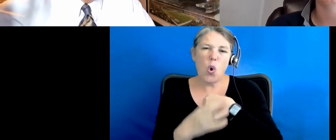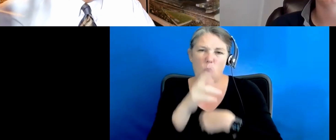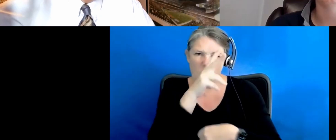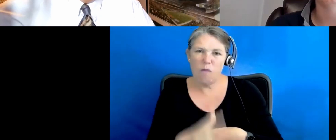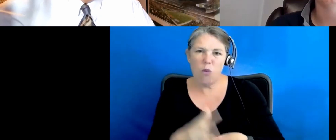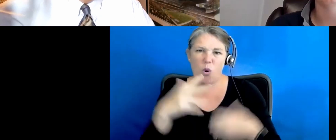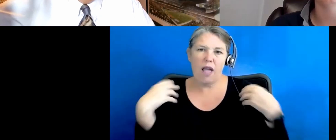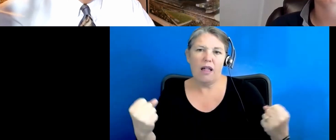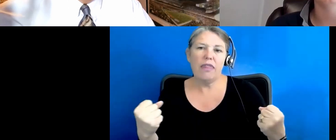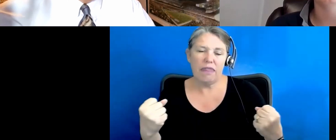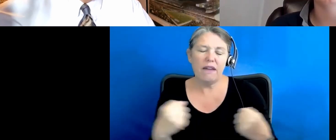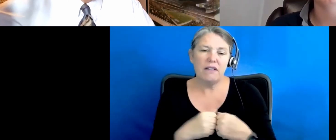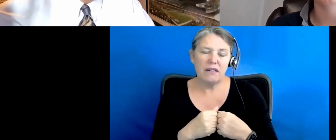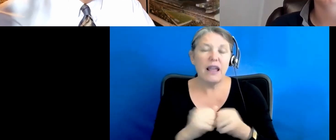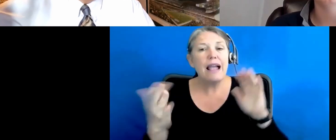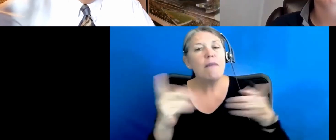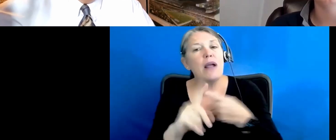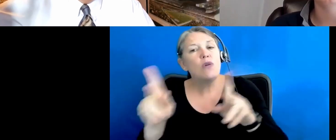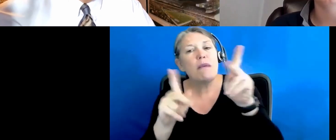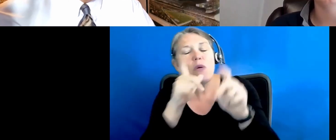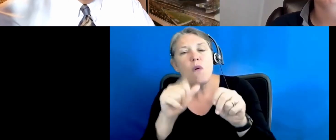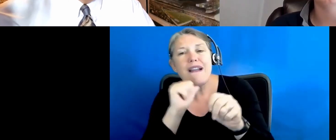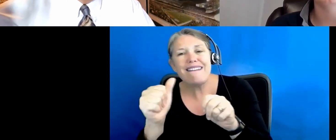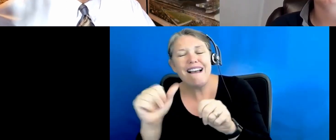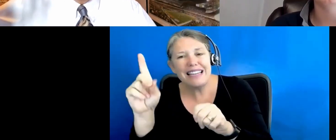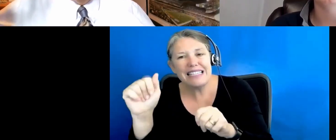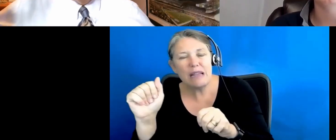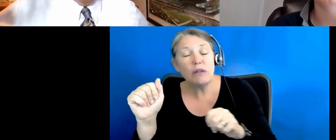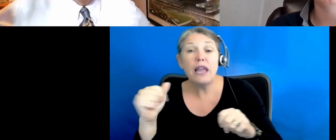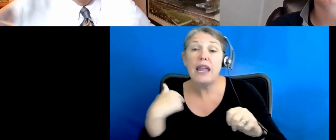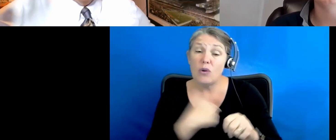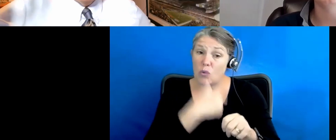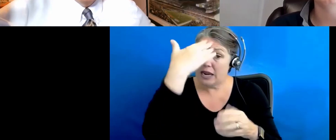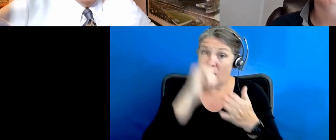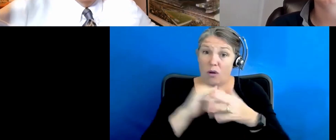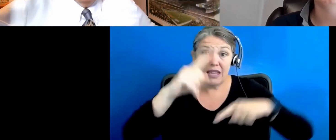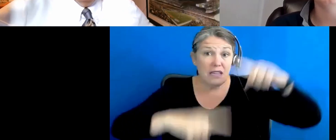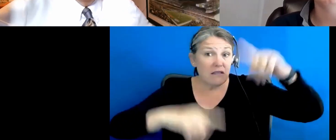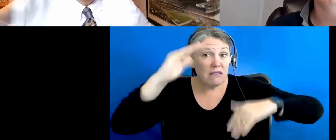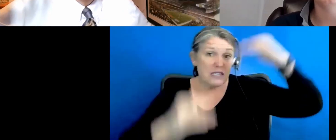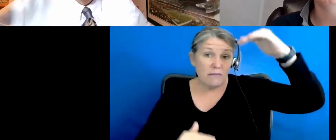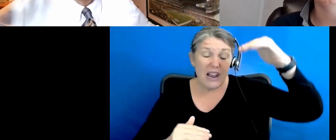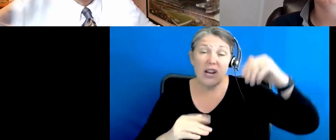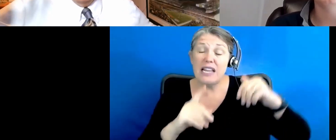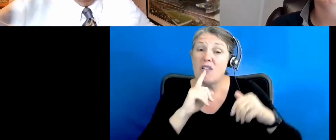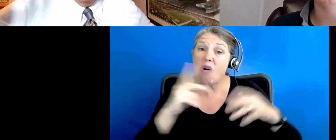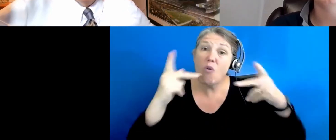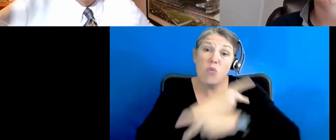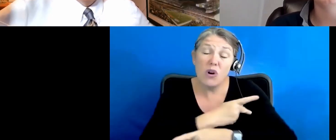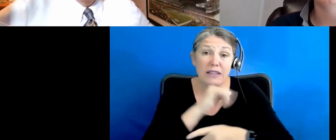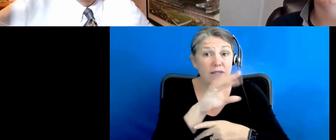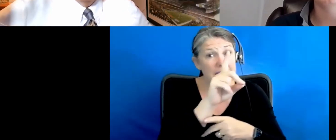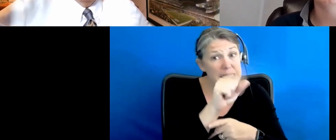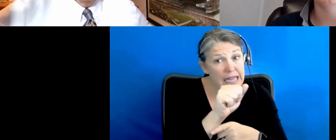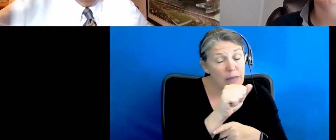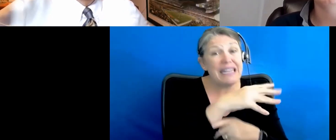to those who are not disabled. And what's more, we know that these disparities are exacerbated if you're disabled and a person